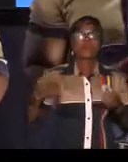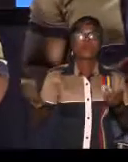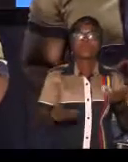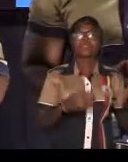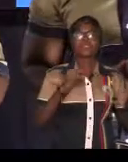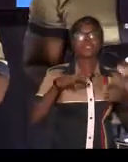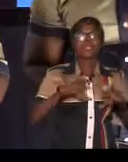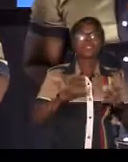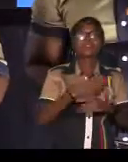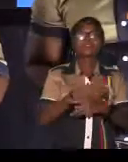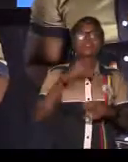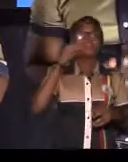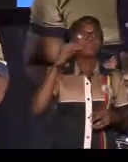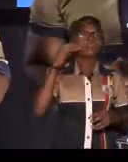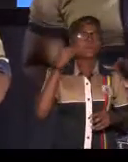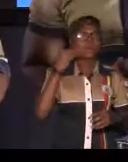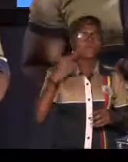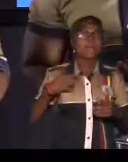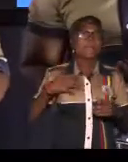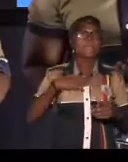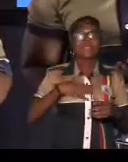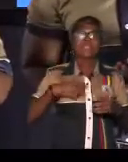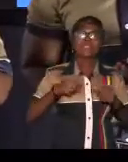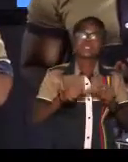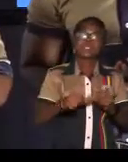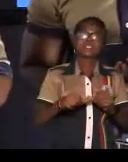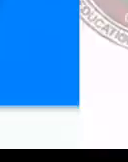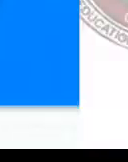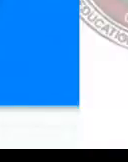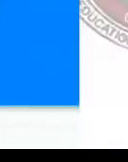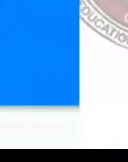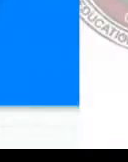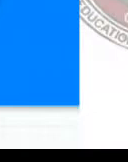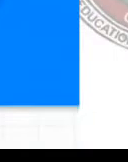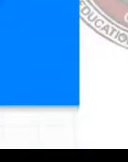bringing the classroom into your home. Please stay tuned.